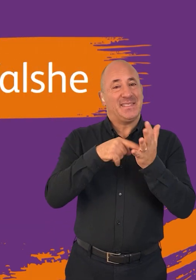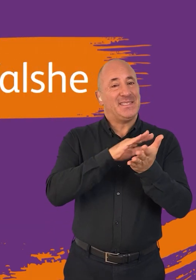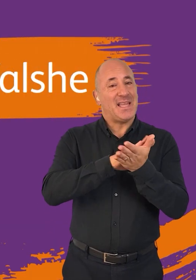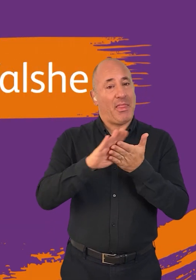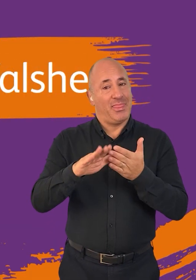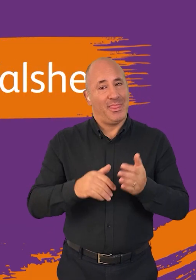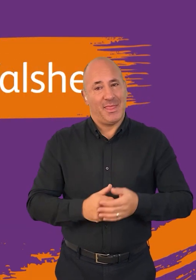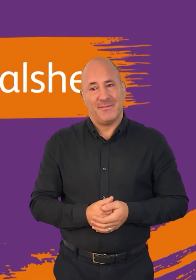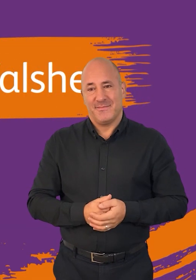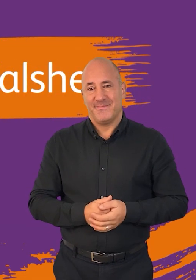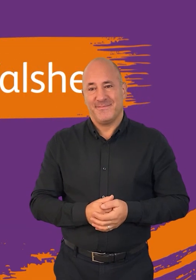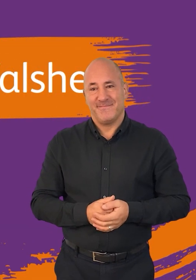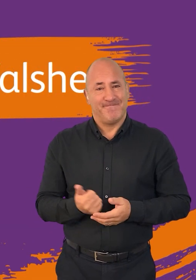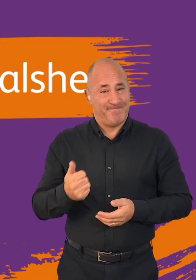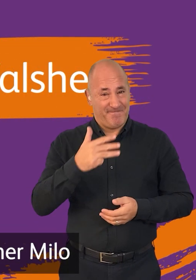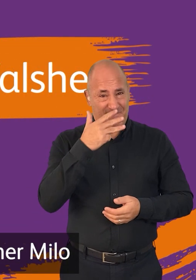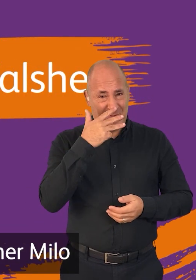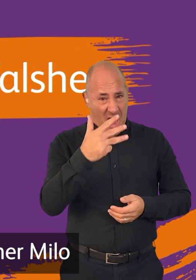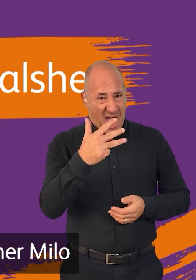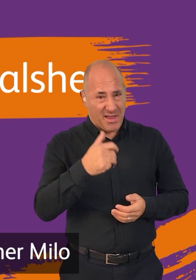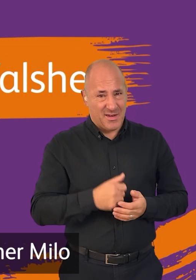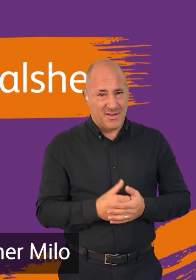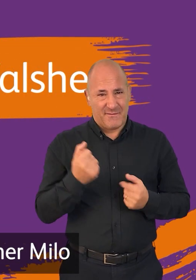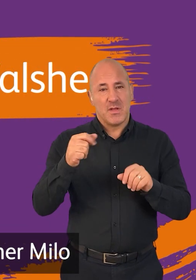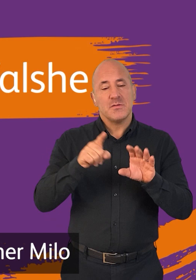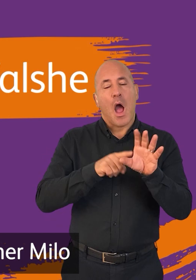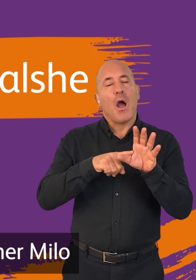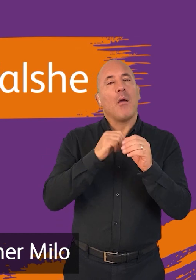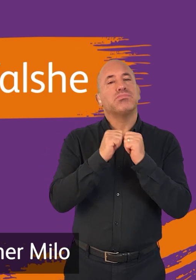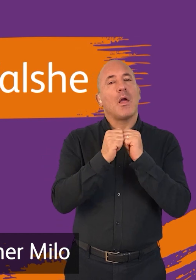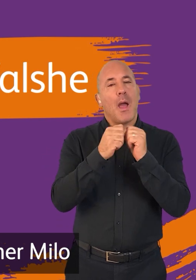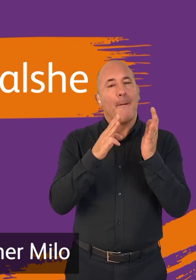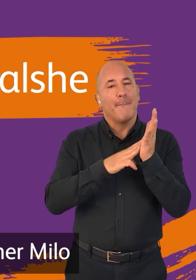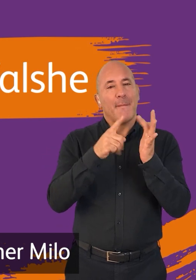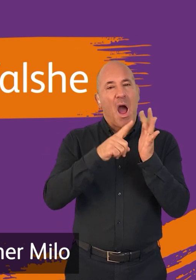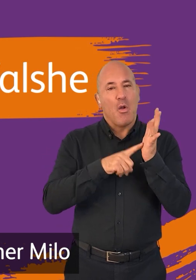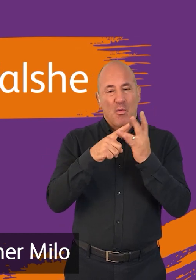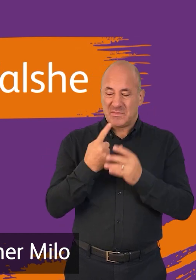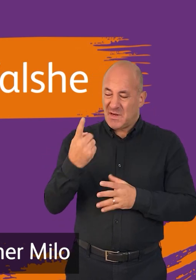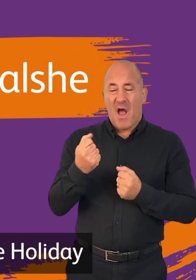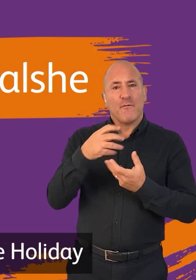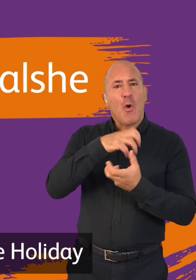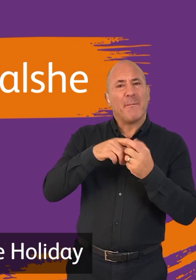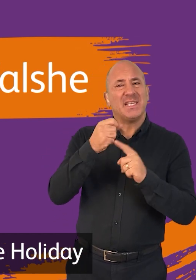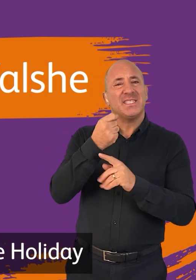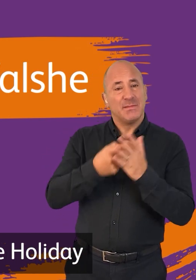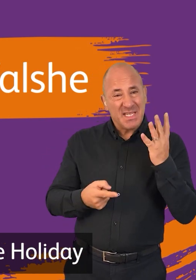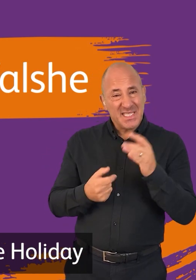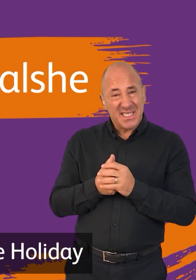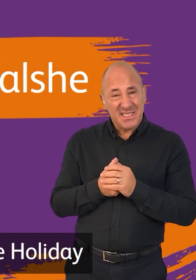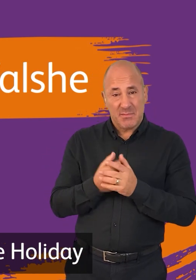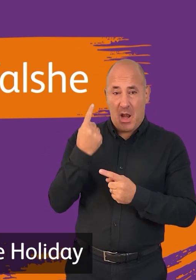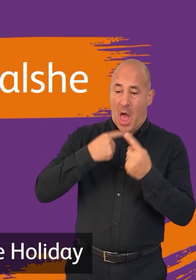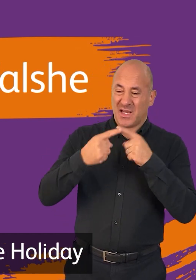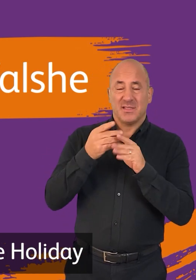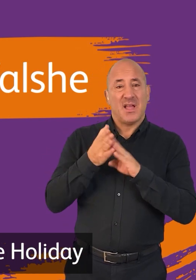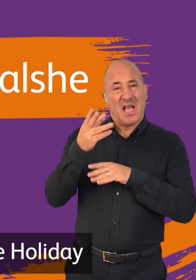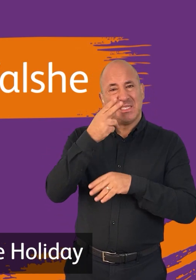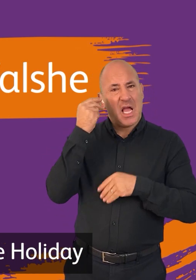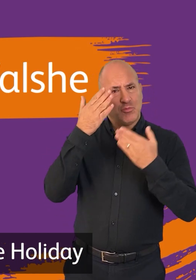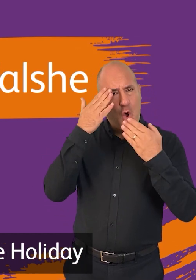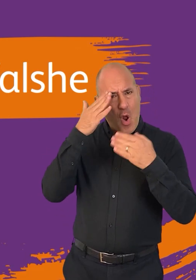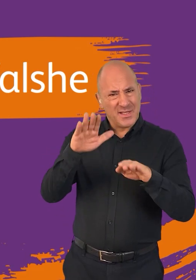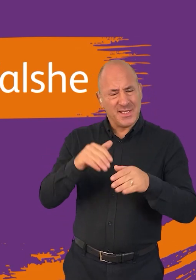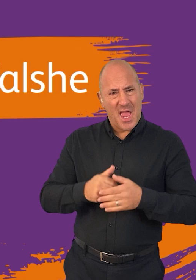Seth Walsh. Seth is 9 years old and his younger brother Milo has complex disabilities and went on a